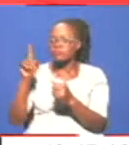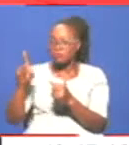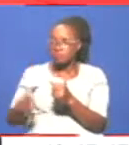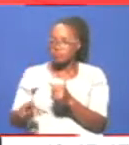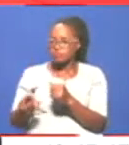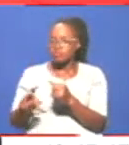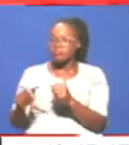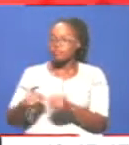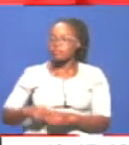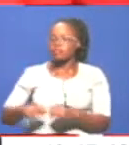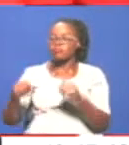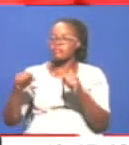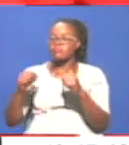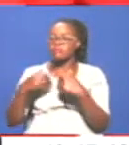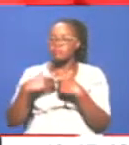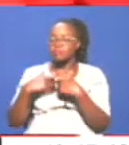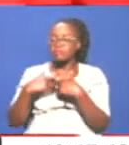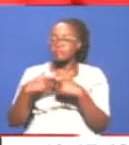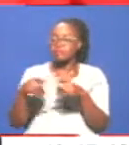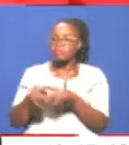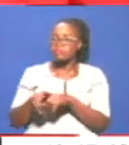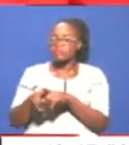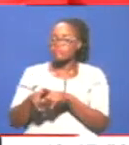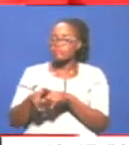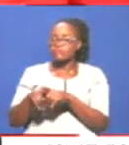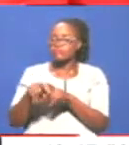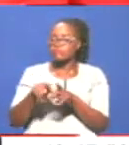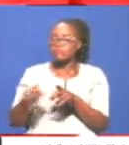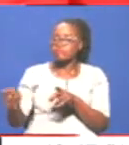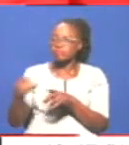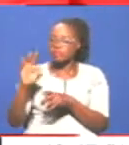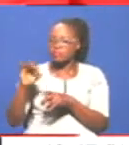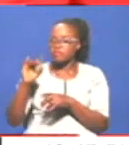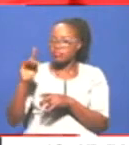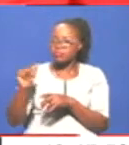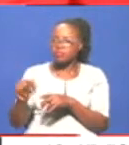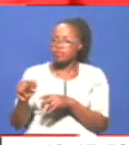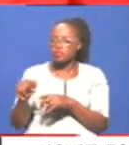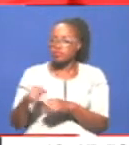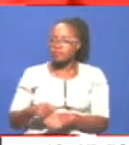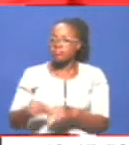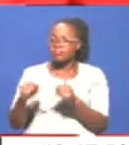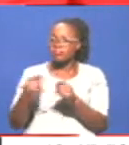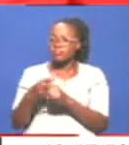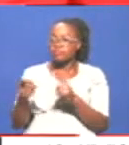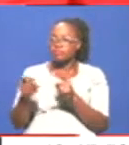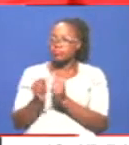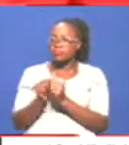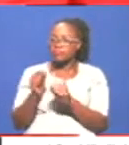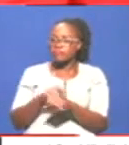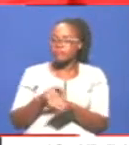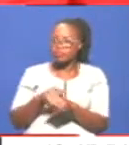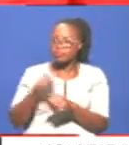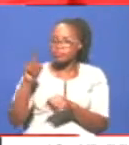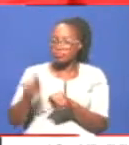grandmaster title from there. You are still at that lower end where you've got the feeder master title. And but progressively, you have to participate